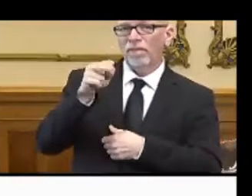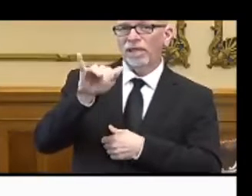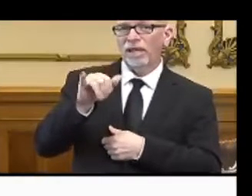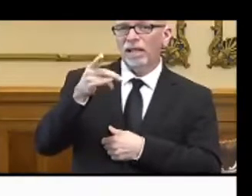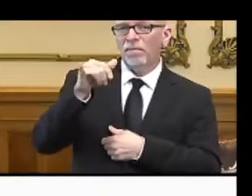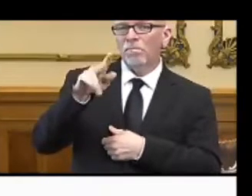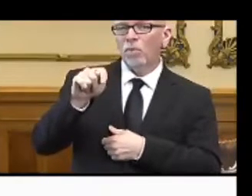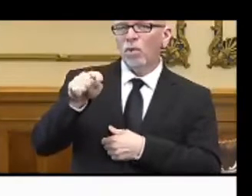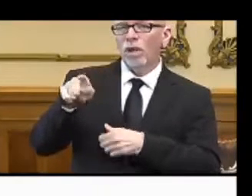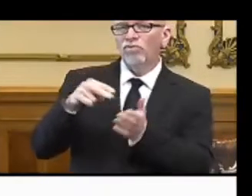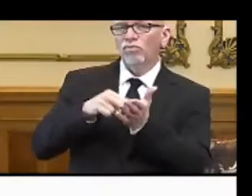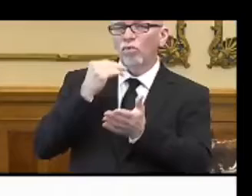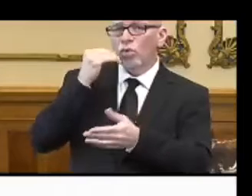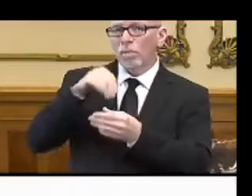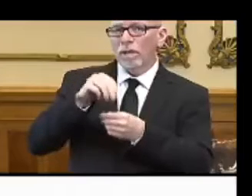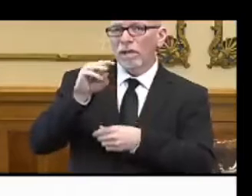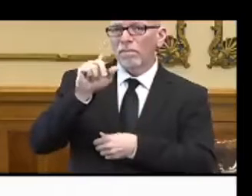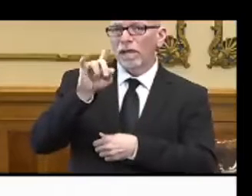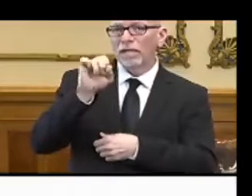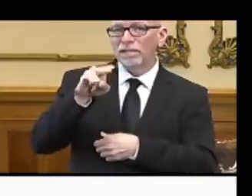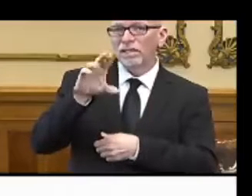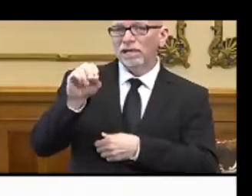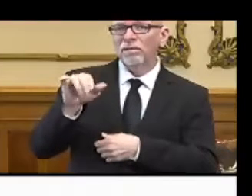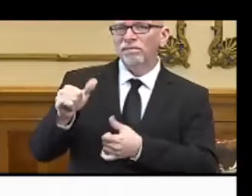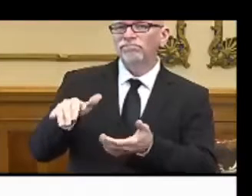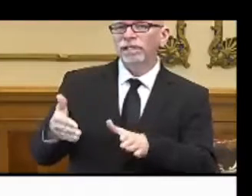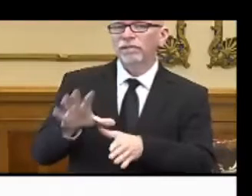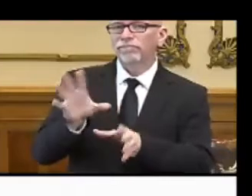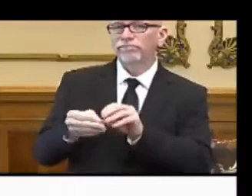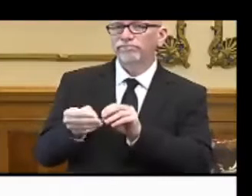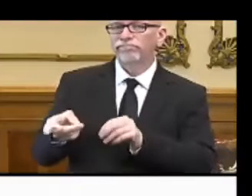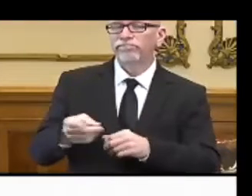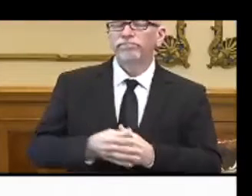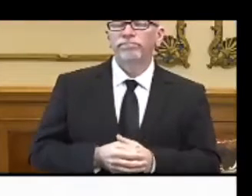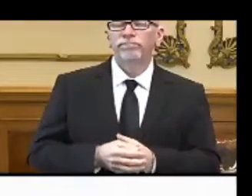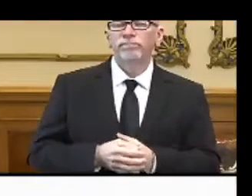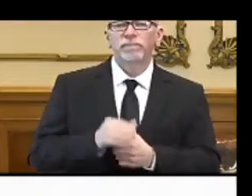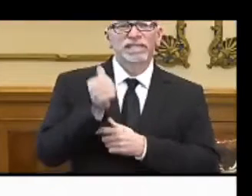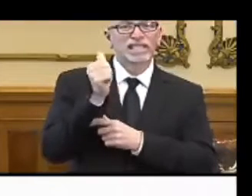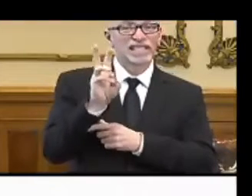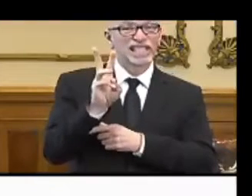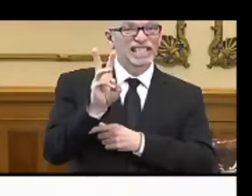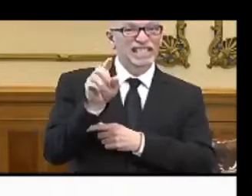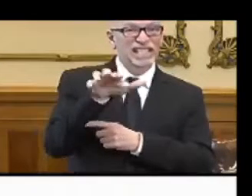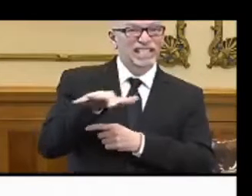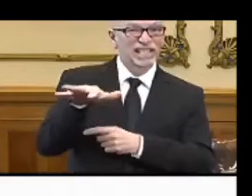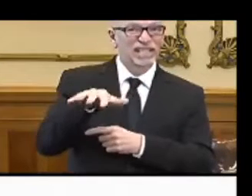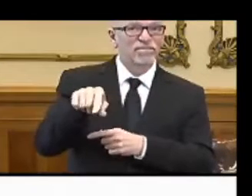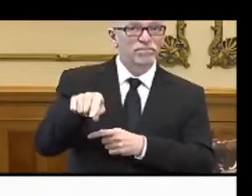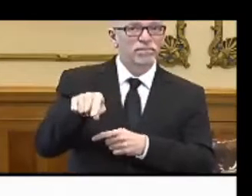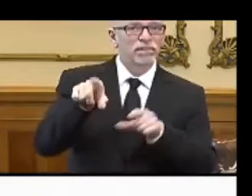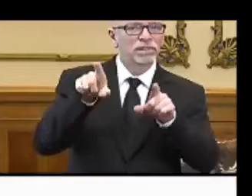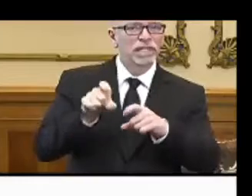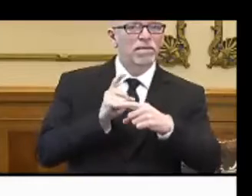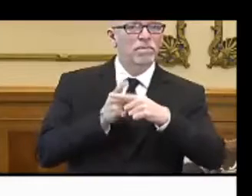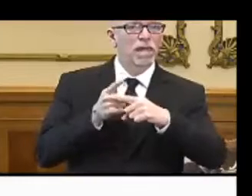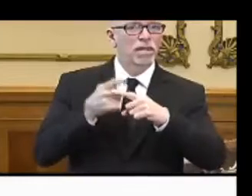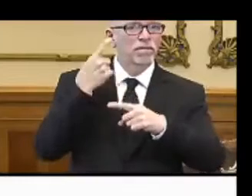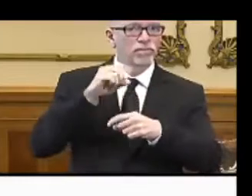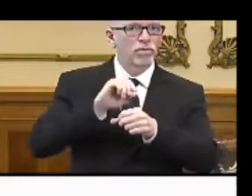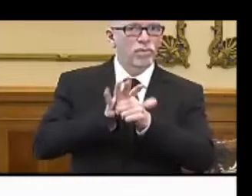care facility in Madison County have now died in total. 16 of these individuals had tested positive